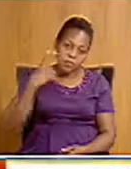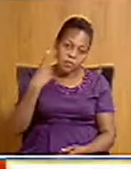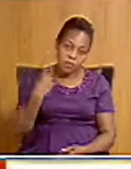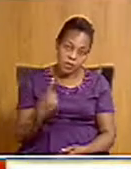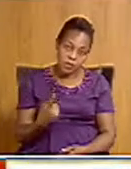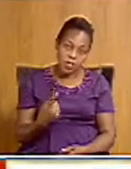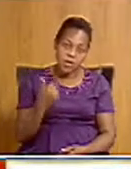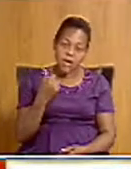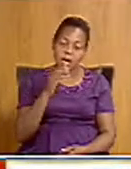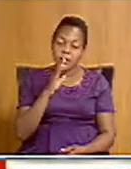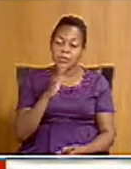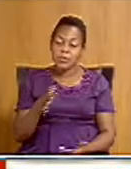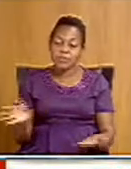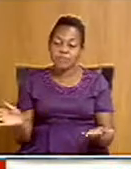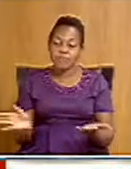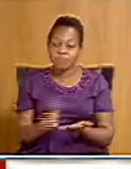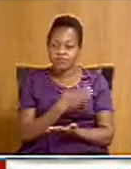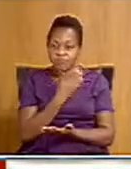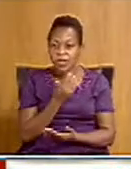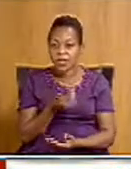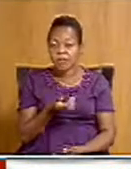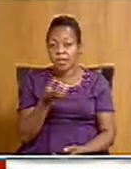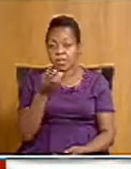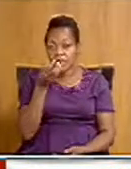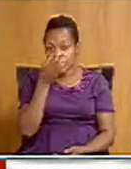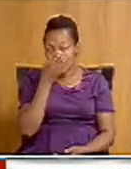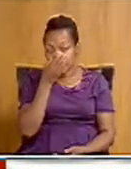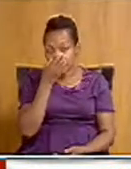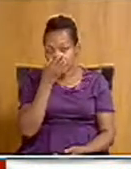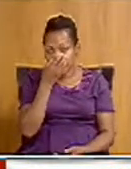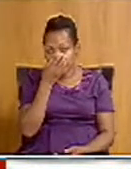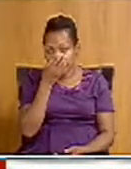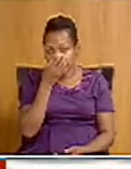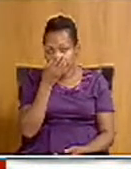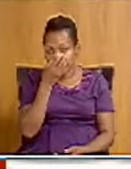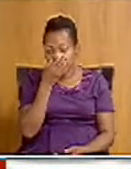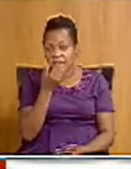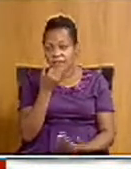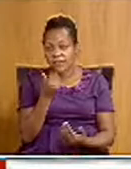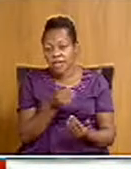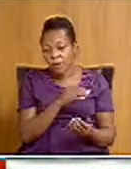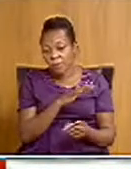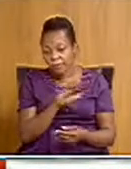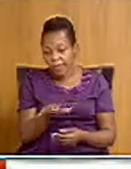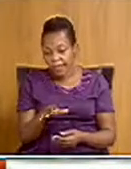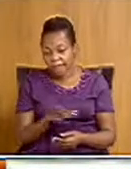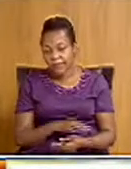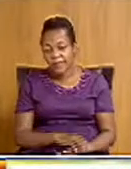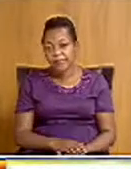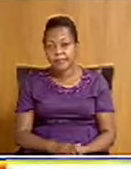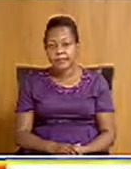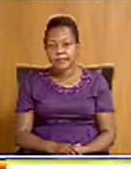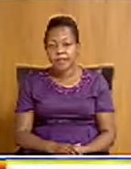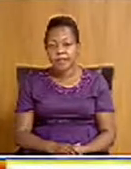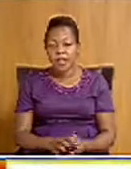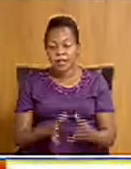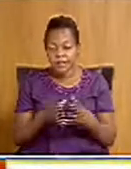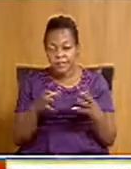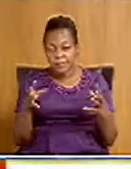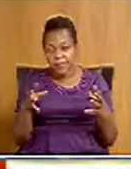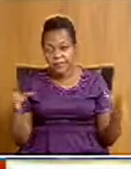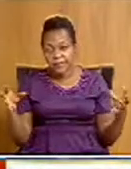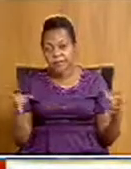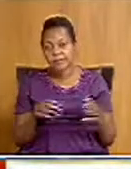1971 that had been wiped out by the Amin regime has been restored, greatly